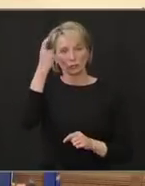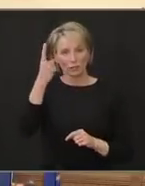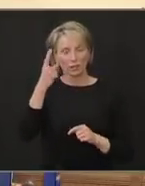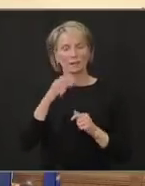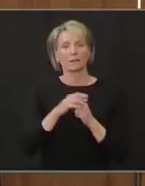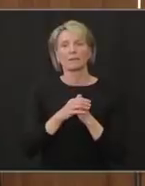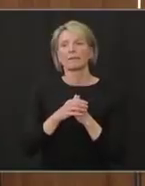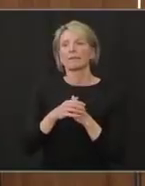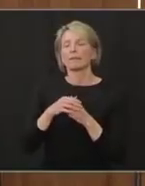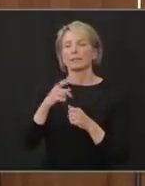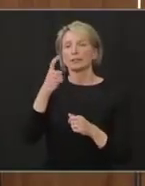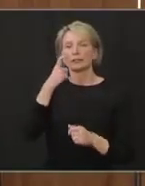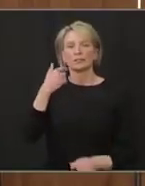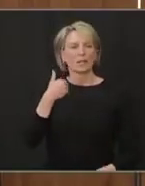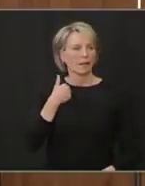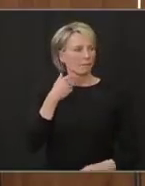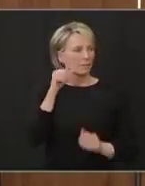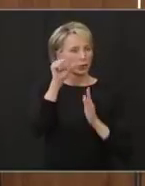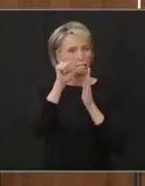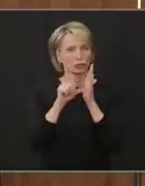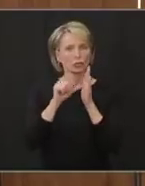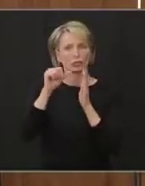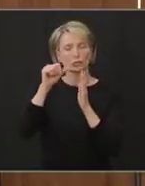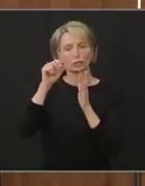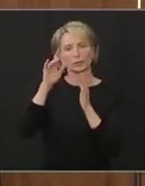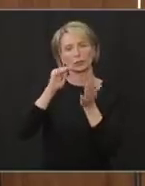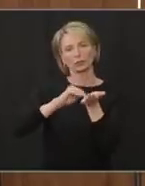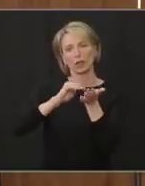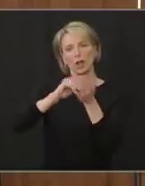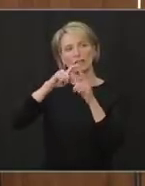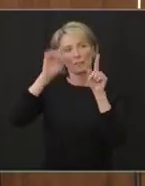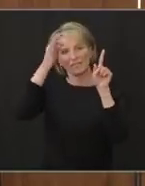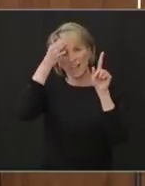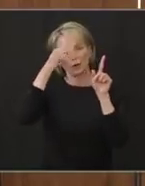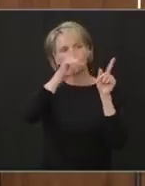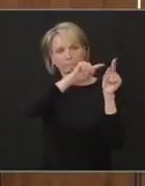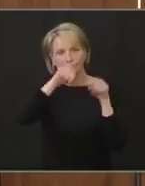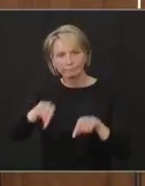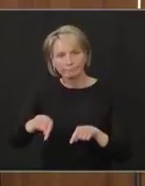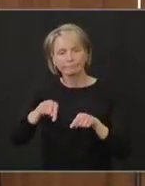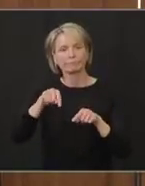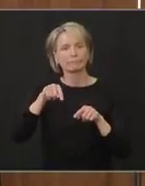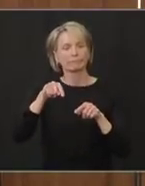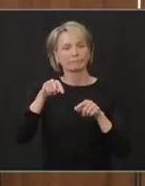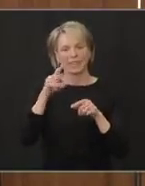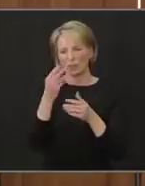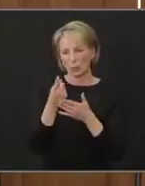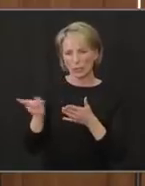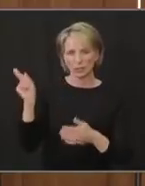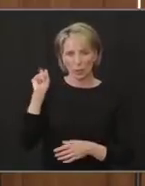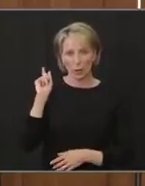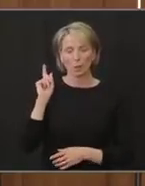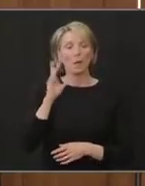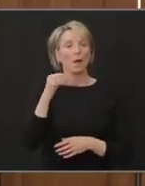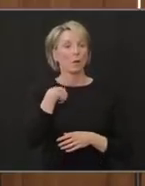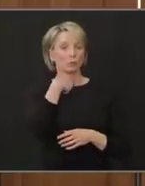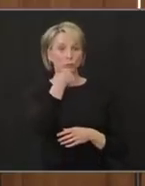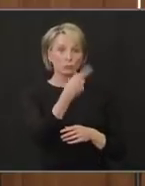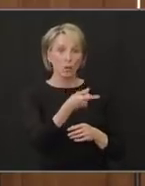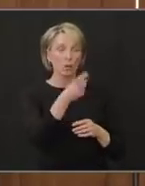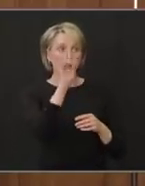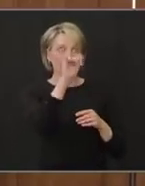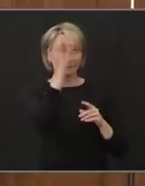was here. When was he here? A couple weeks ago. Several weeks ago. And I said to him, and I